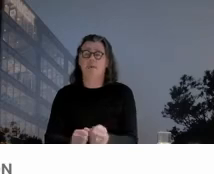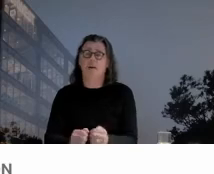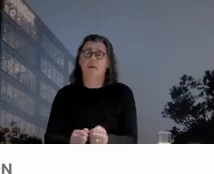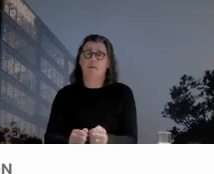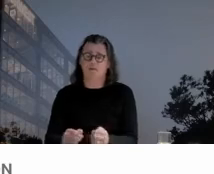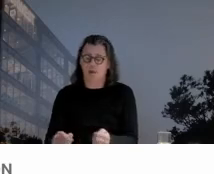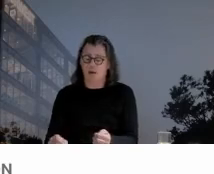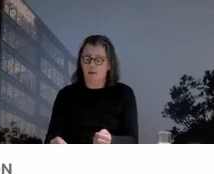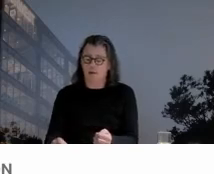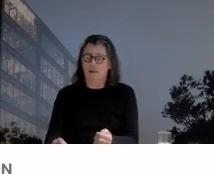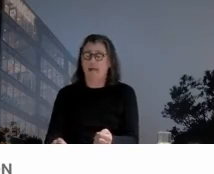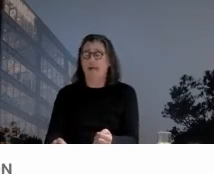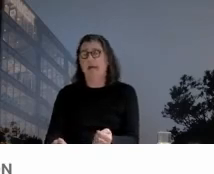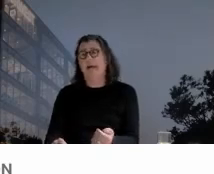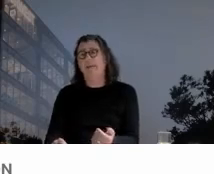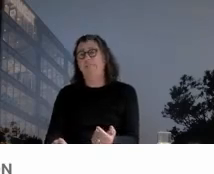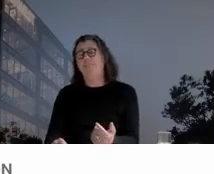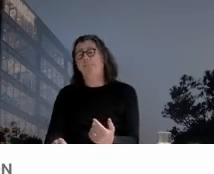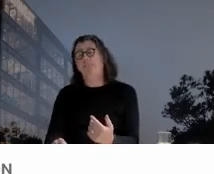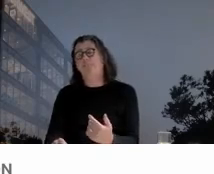gain similar levels of knowledge